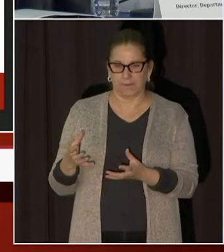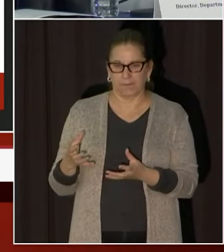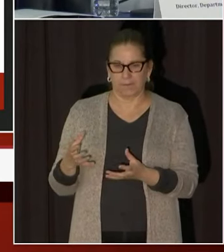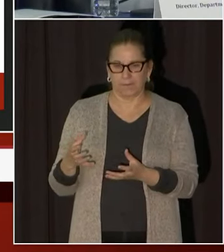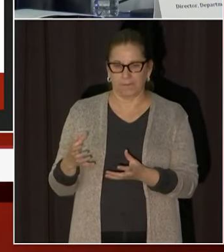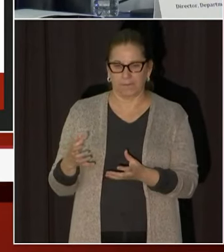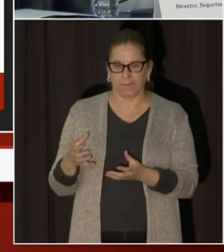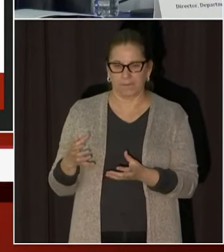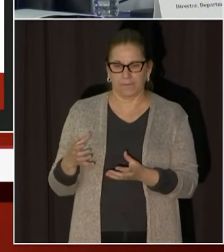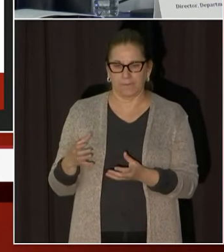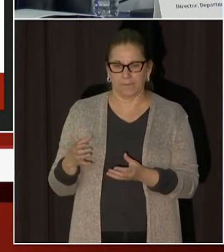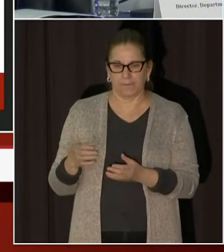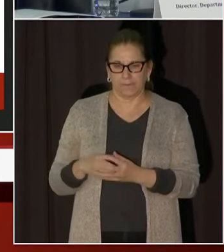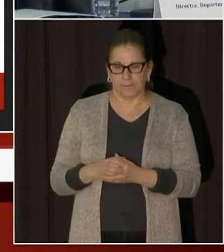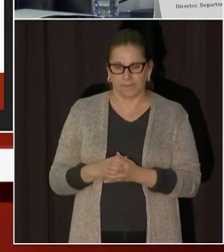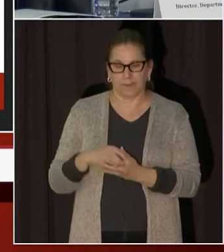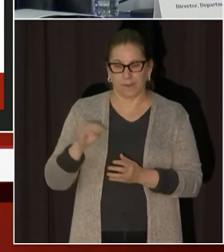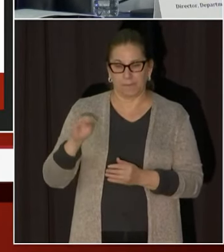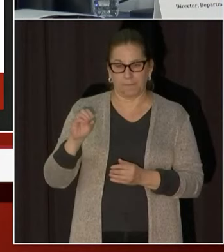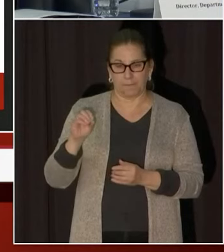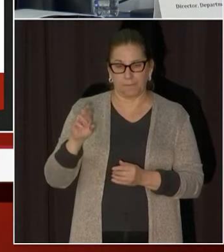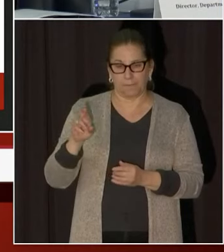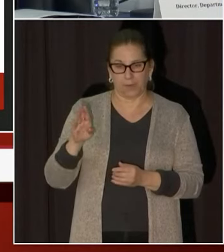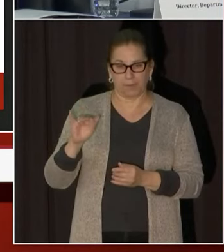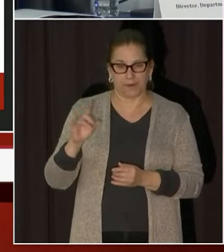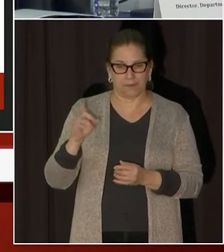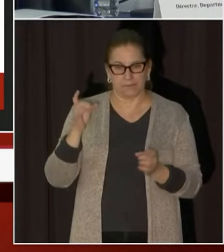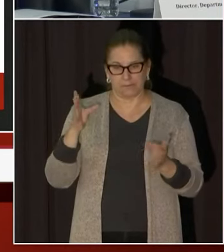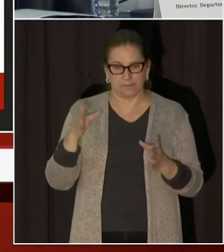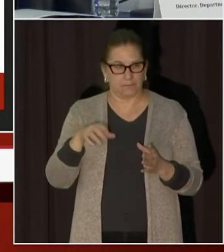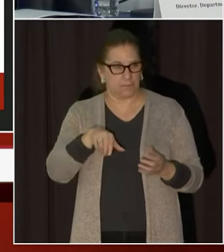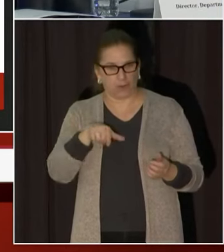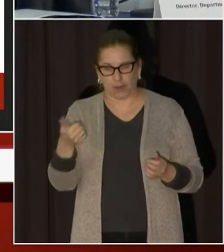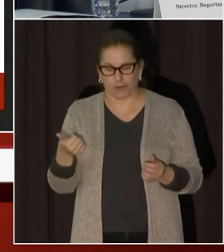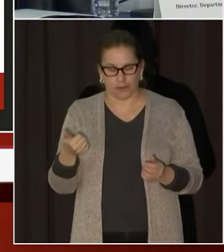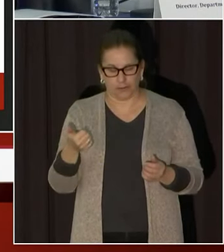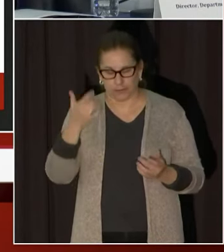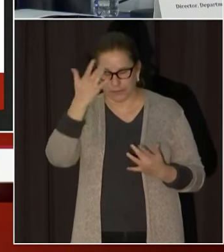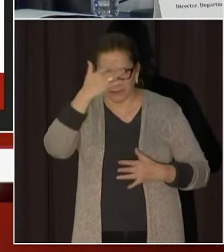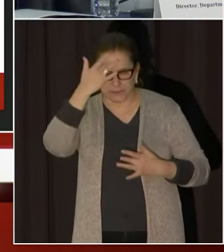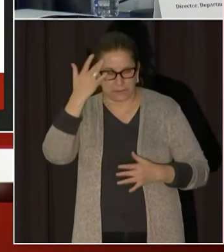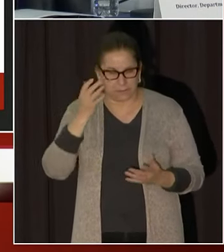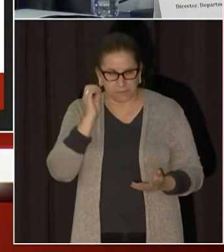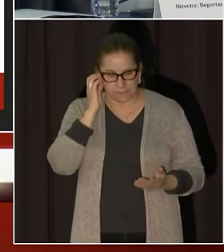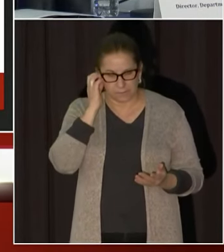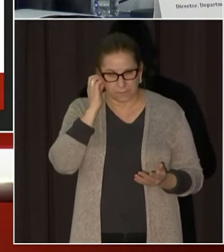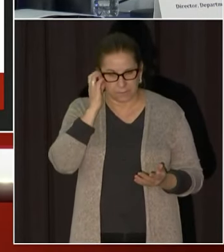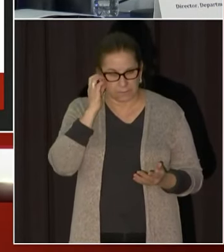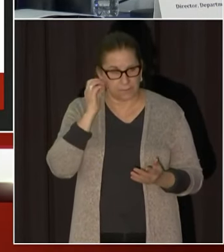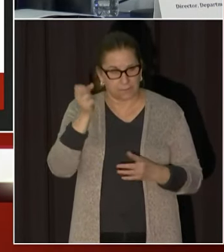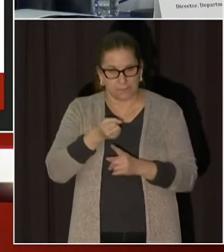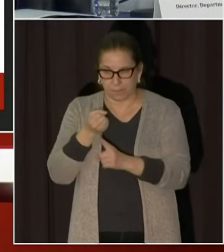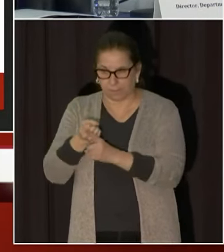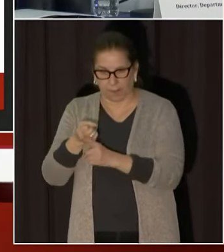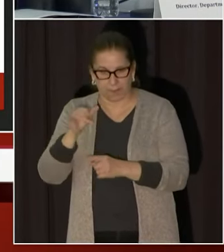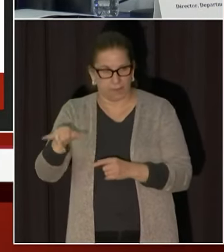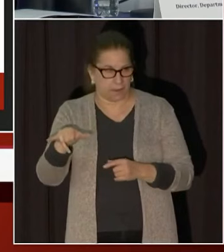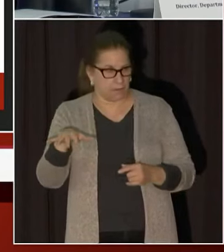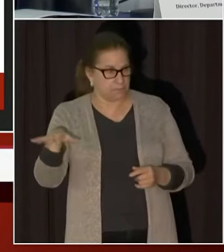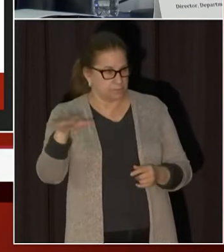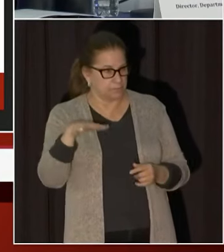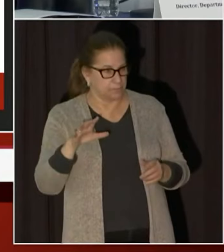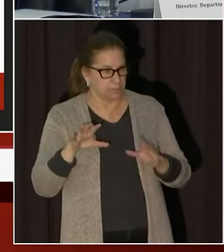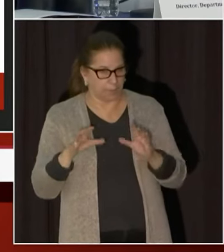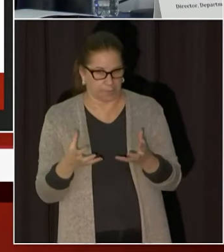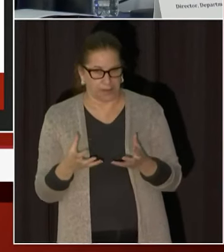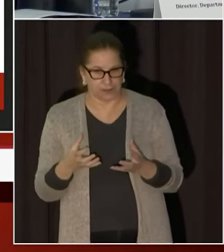these underlying conditions and the particular dangers that they create for African Americans in